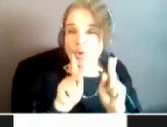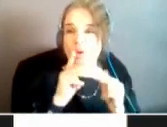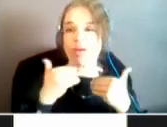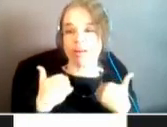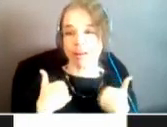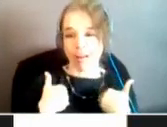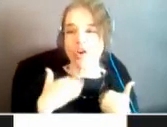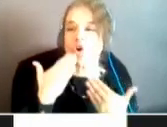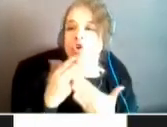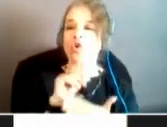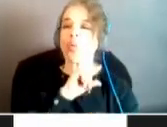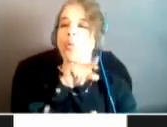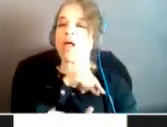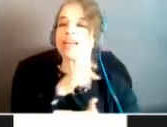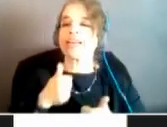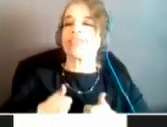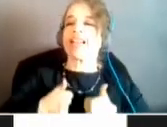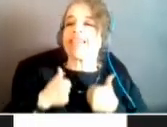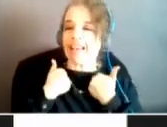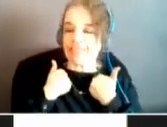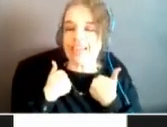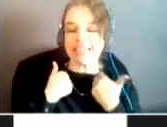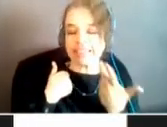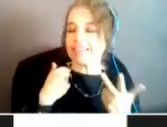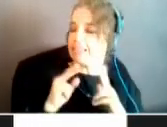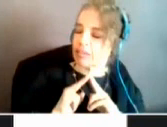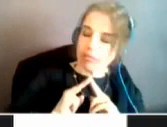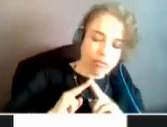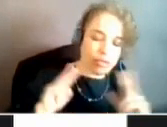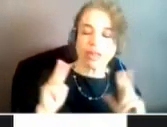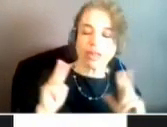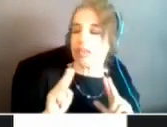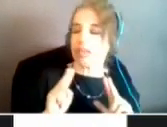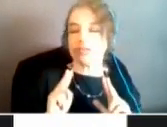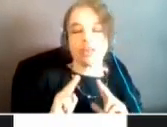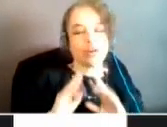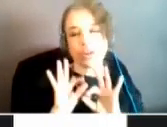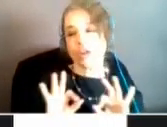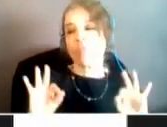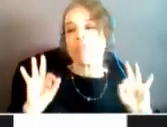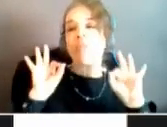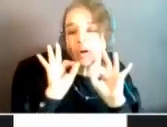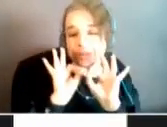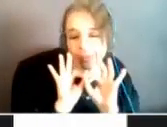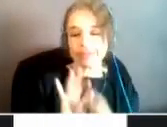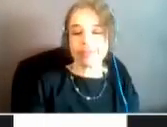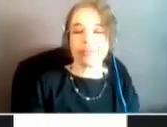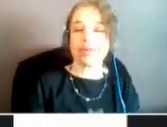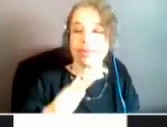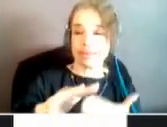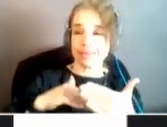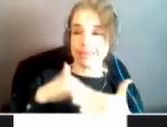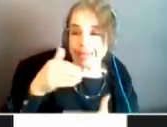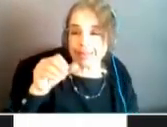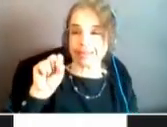a quality of life? I think that's very very important. You know, next slide.